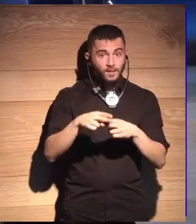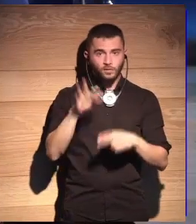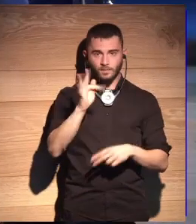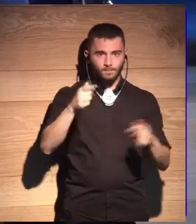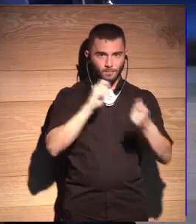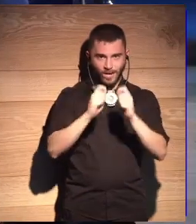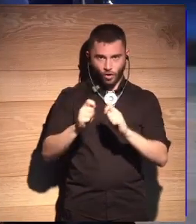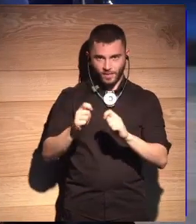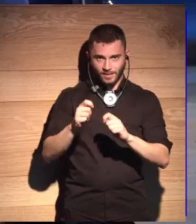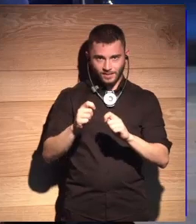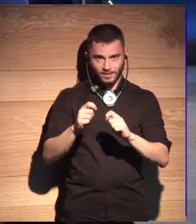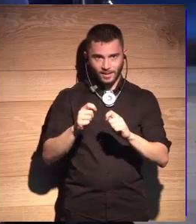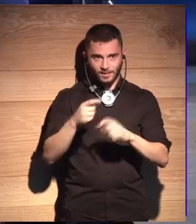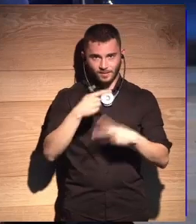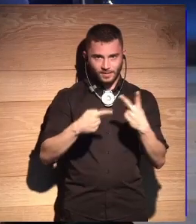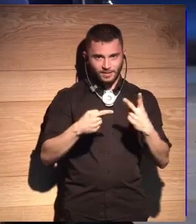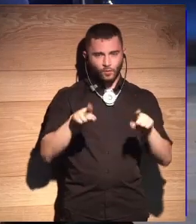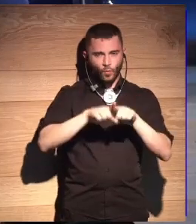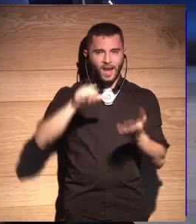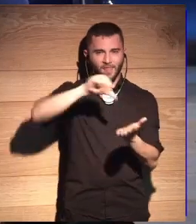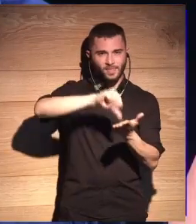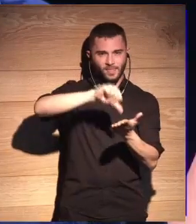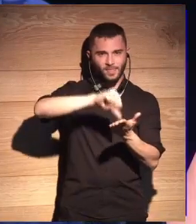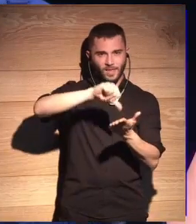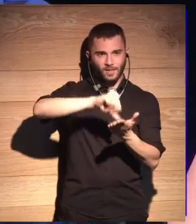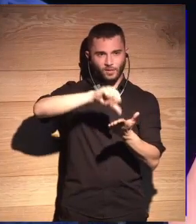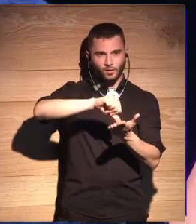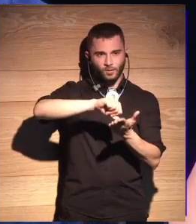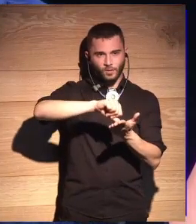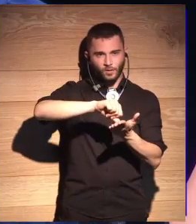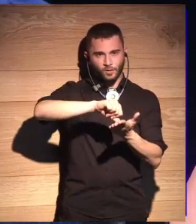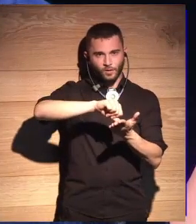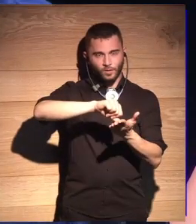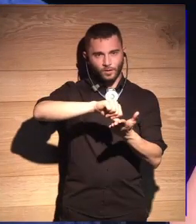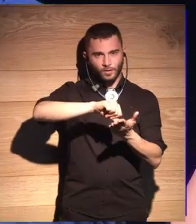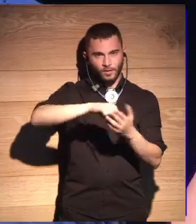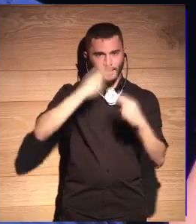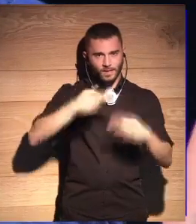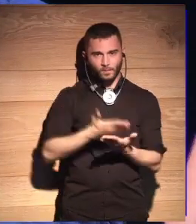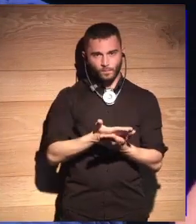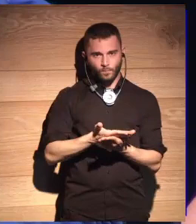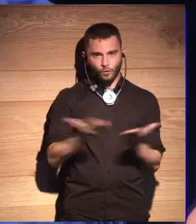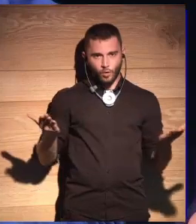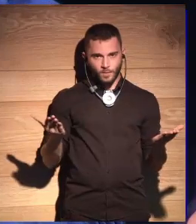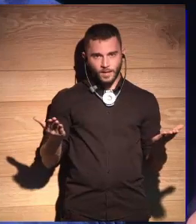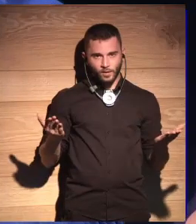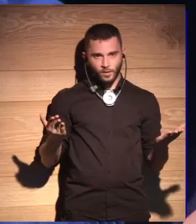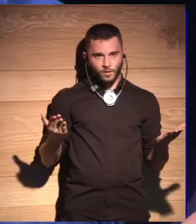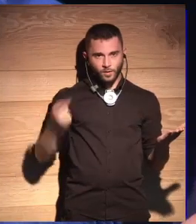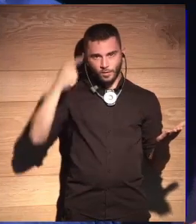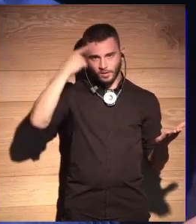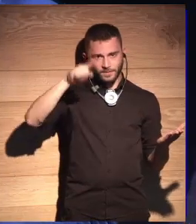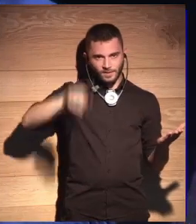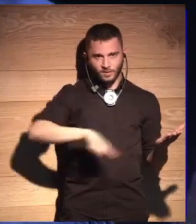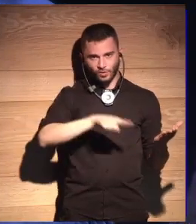at the center of allowing this thing called the liberal public sphere to function, are the people who are the gatekeepers or were the gatekeepers